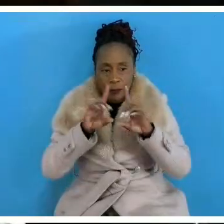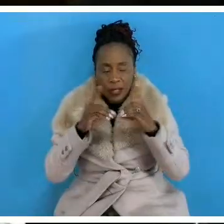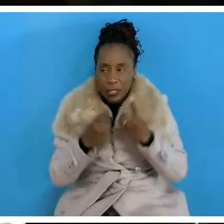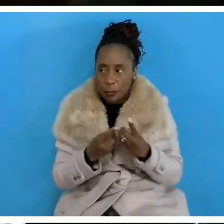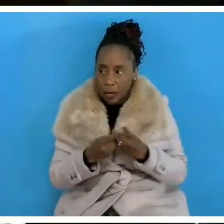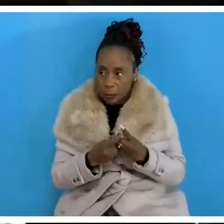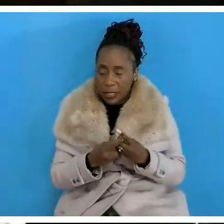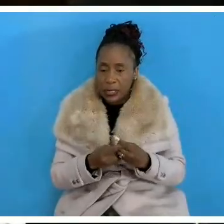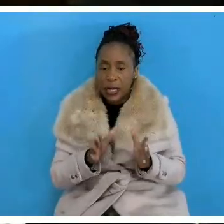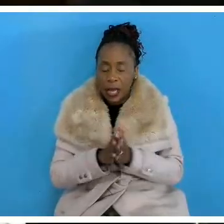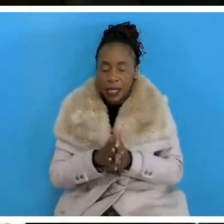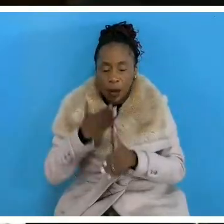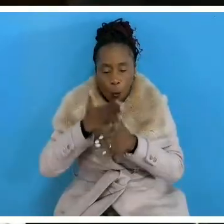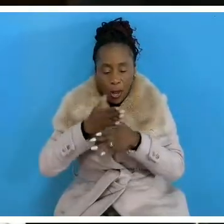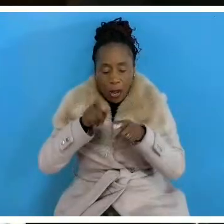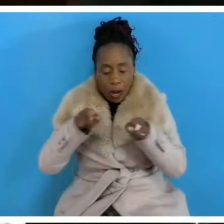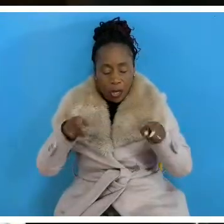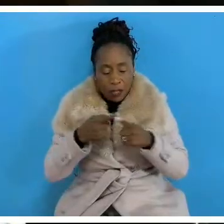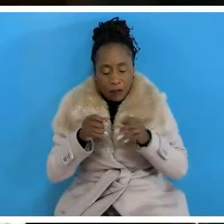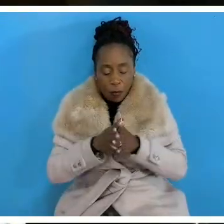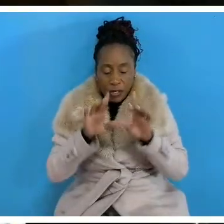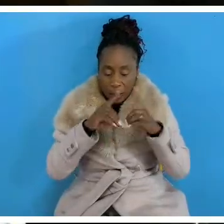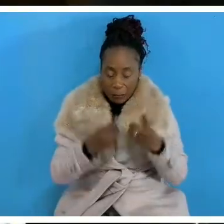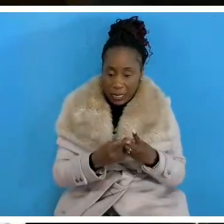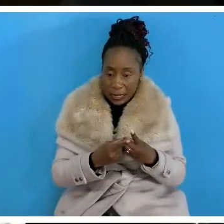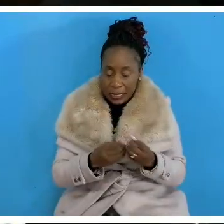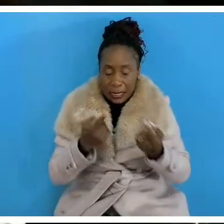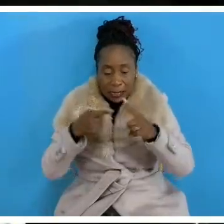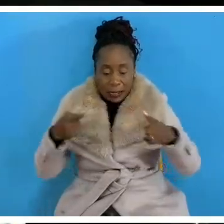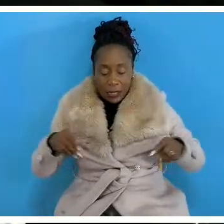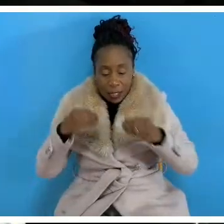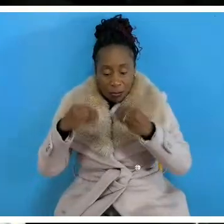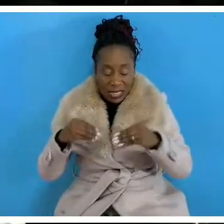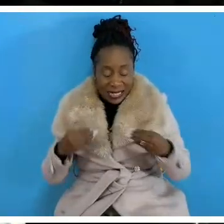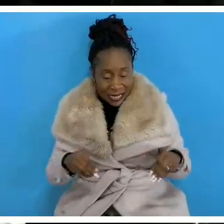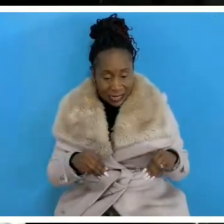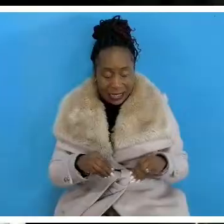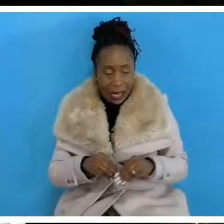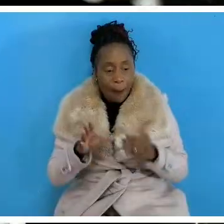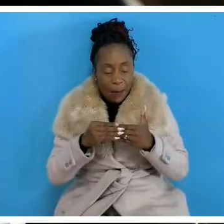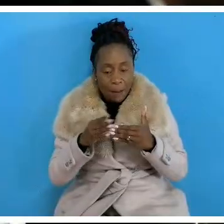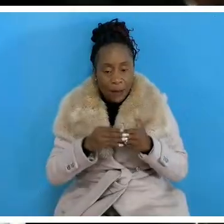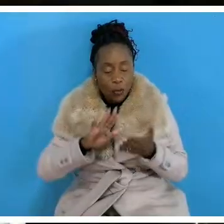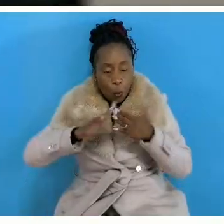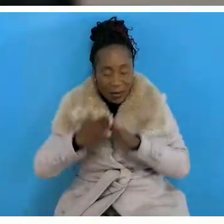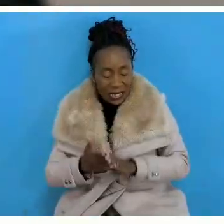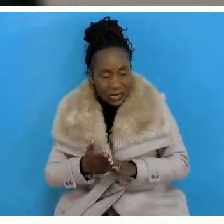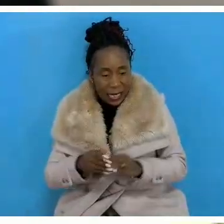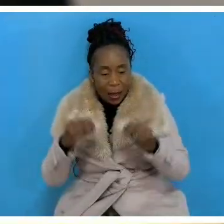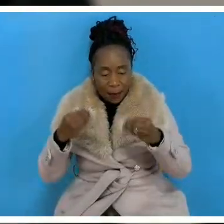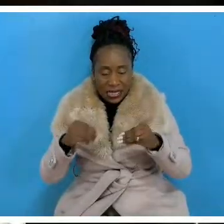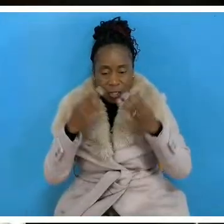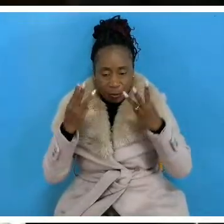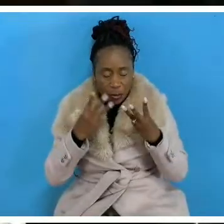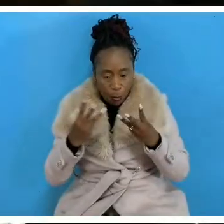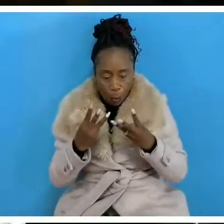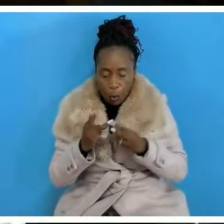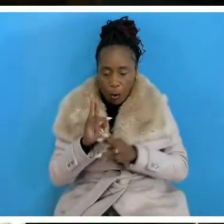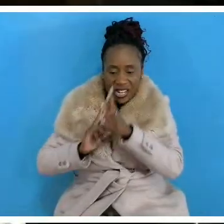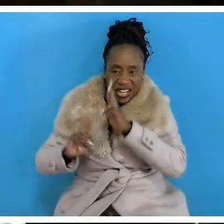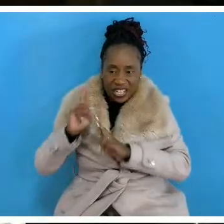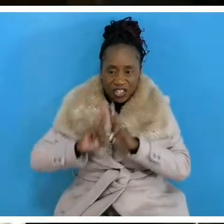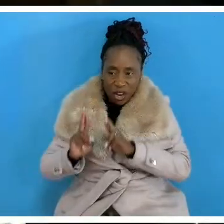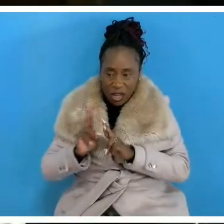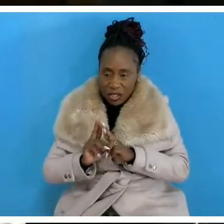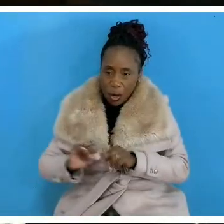all the officials from the department and the entities and the members of the community and the business people, religious, and